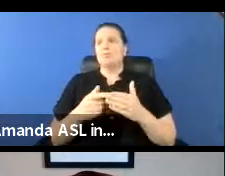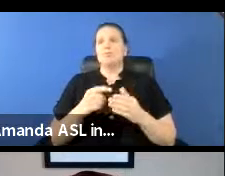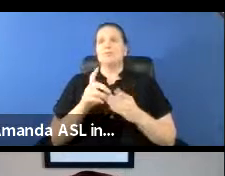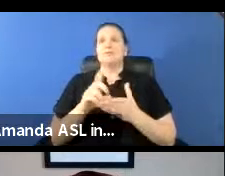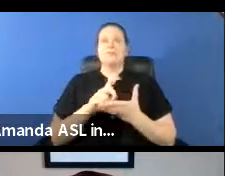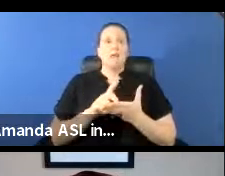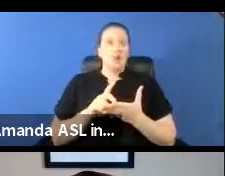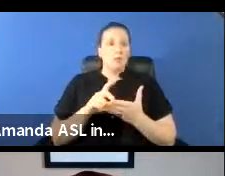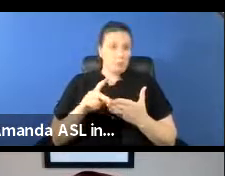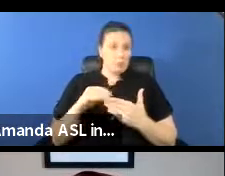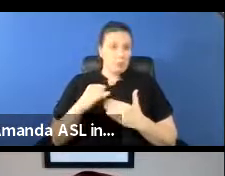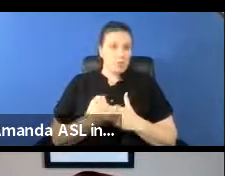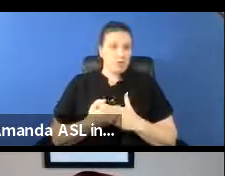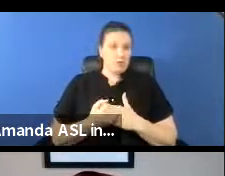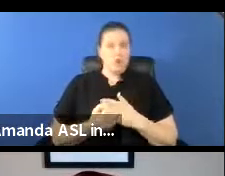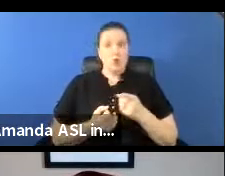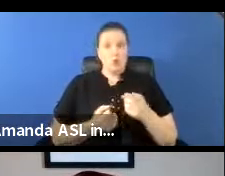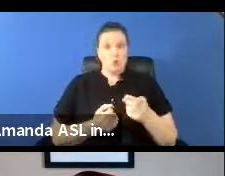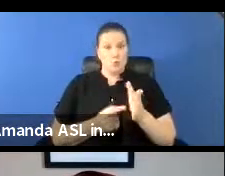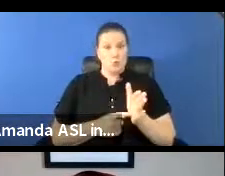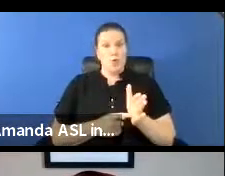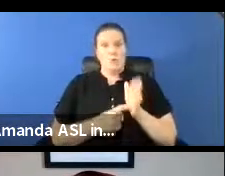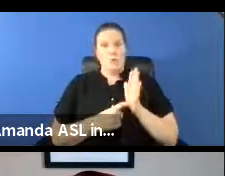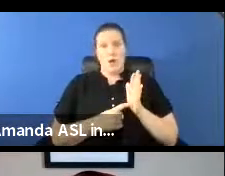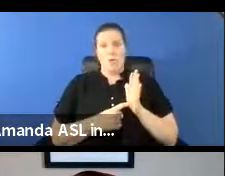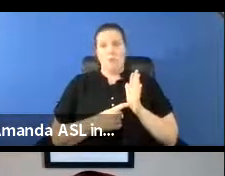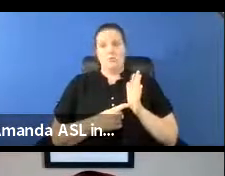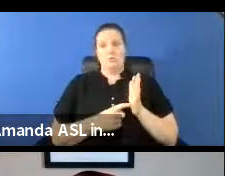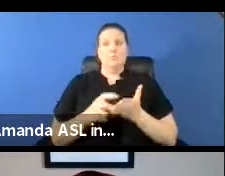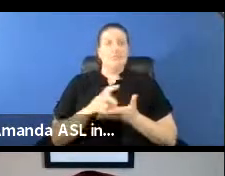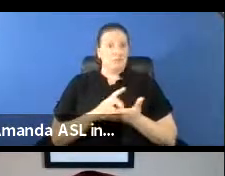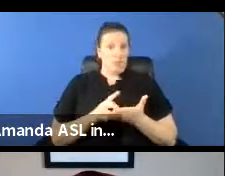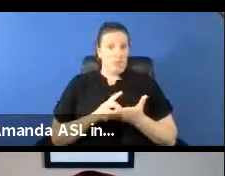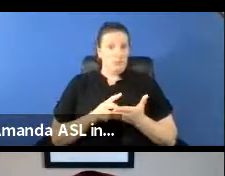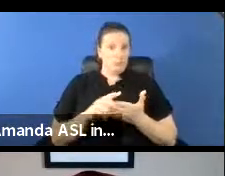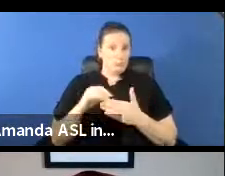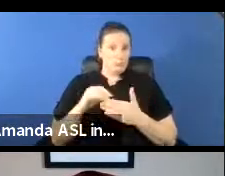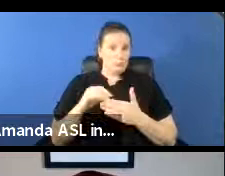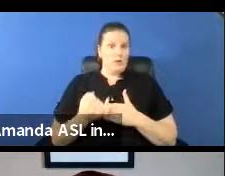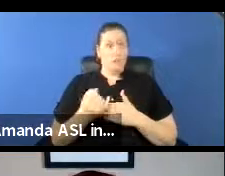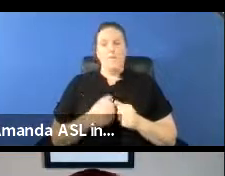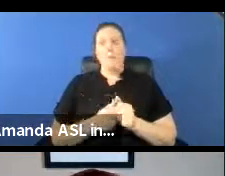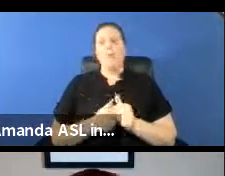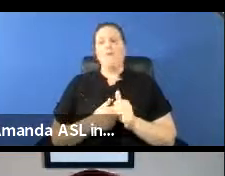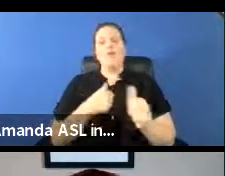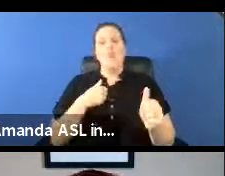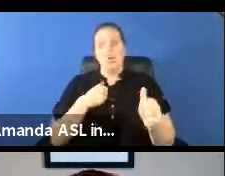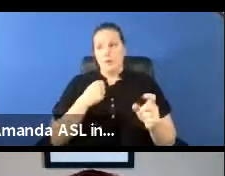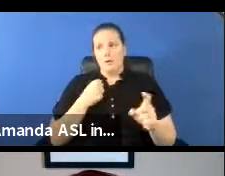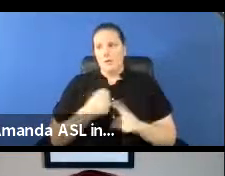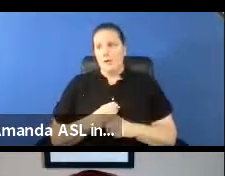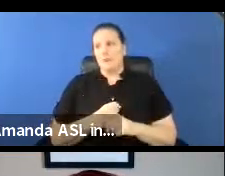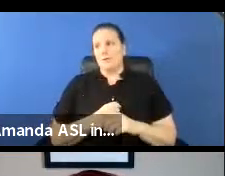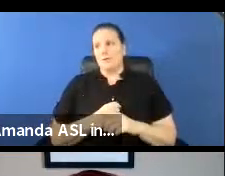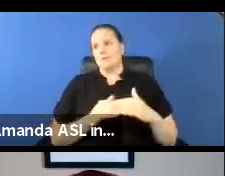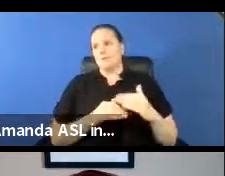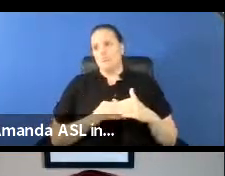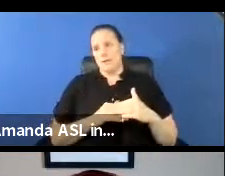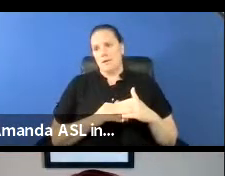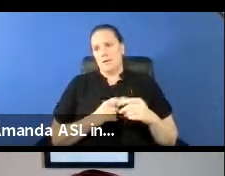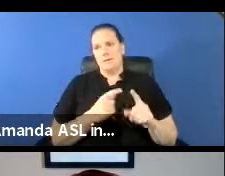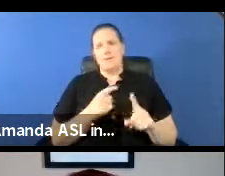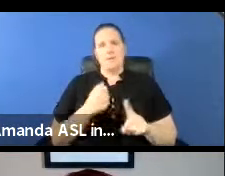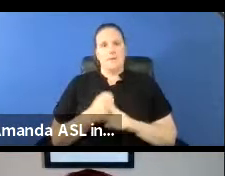project to start with, you are required to design your project in a way to avoid impacts, minimize impacts, and